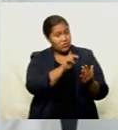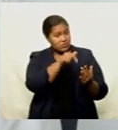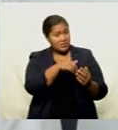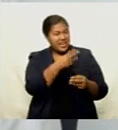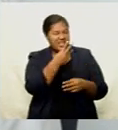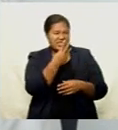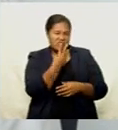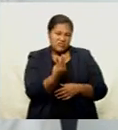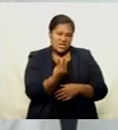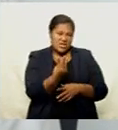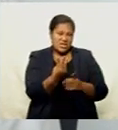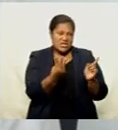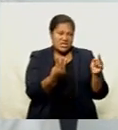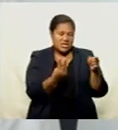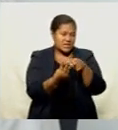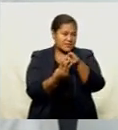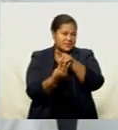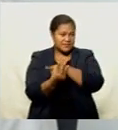least three